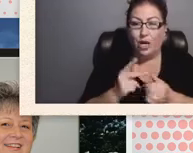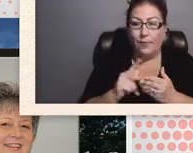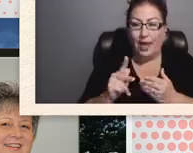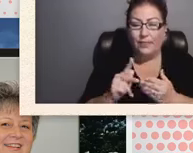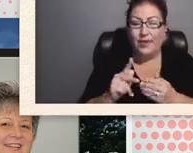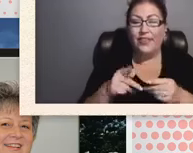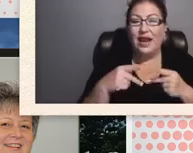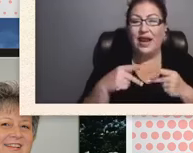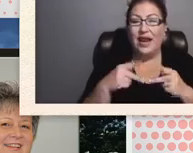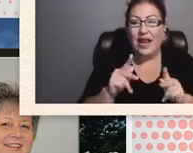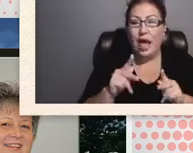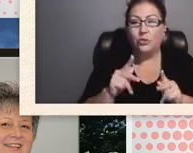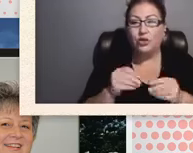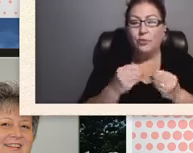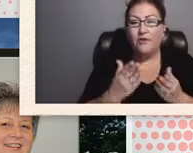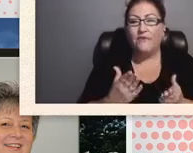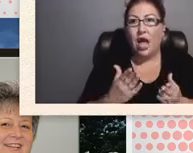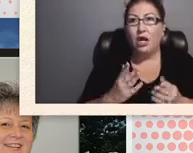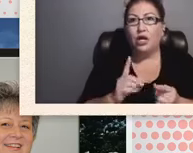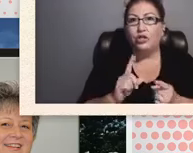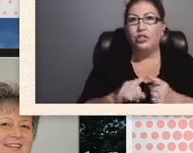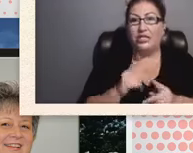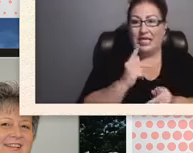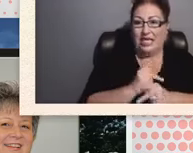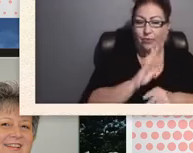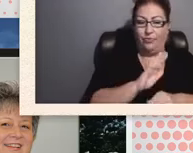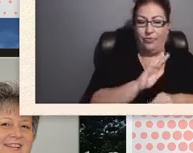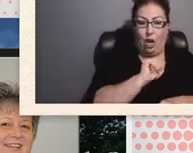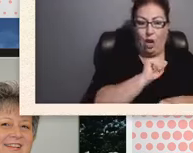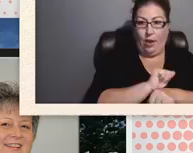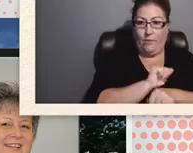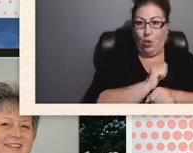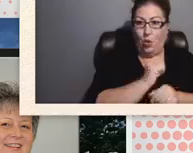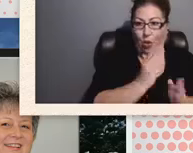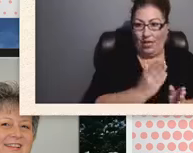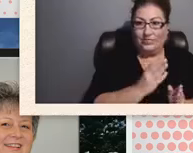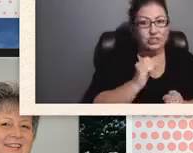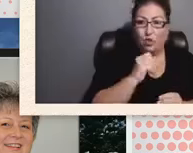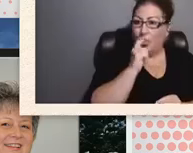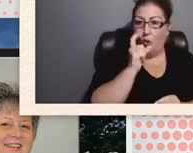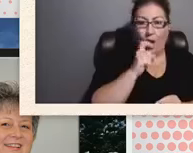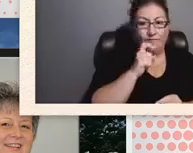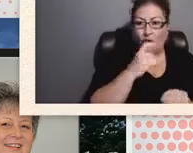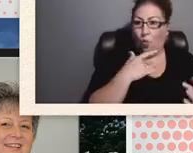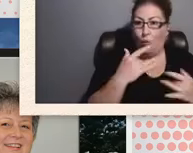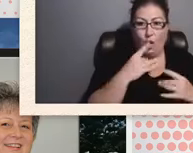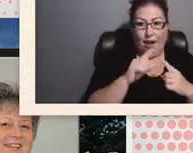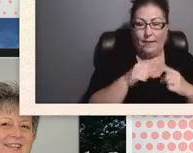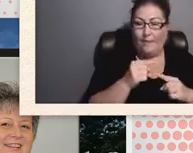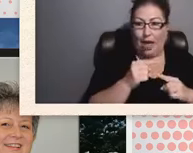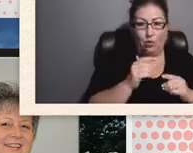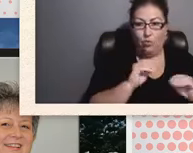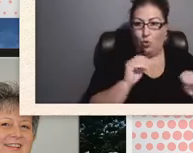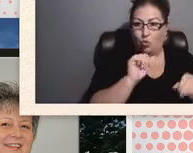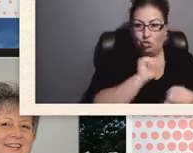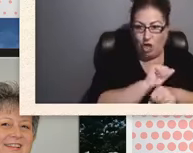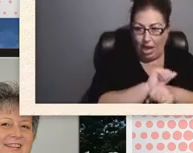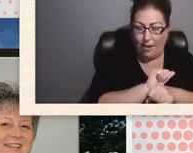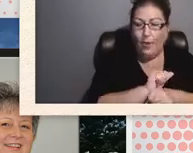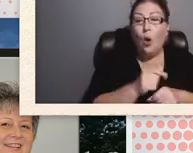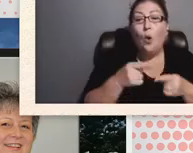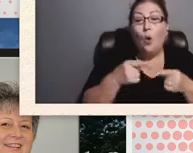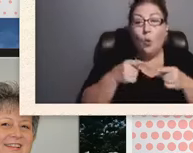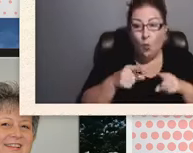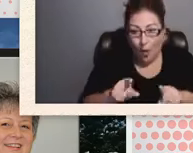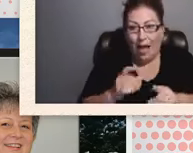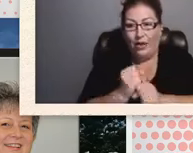to keep their employees home so they don't have to worry about being without a job, while getting income